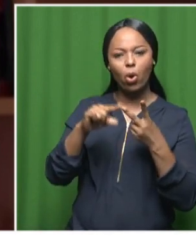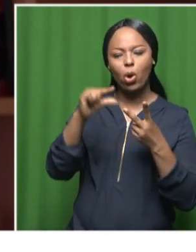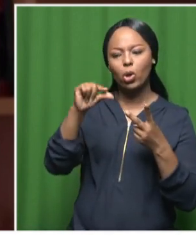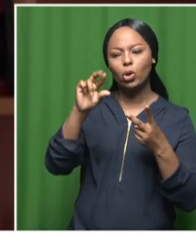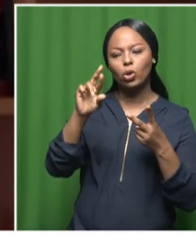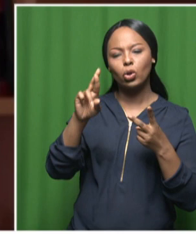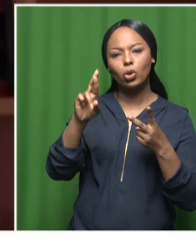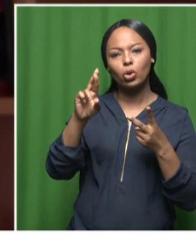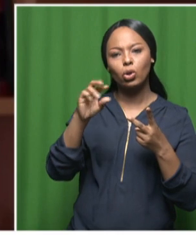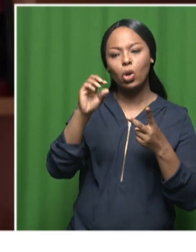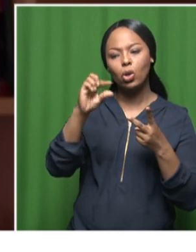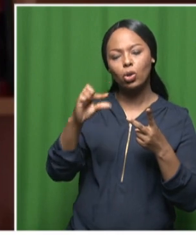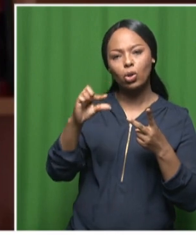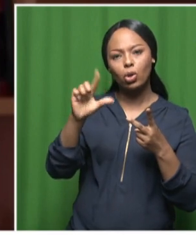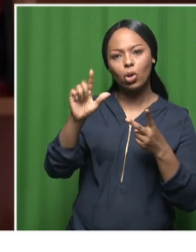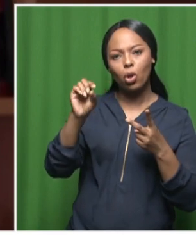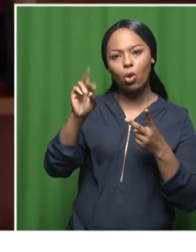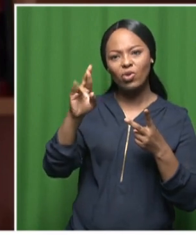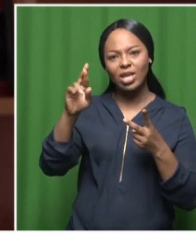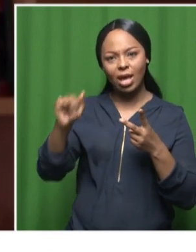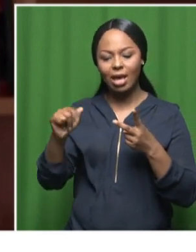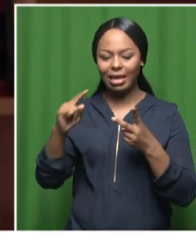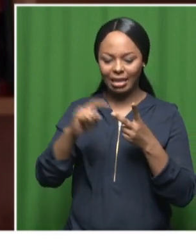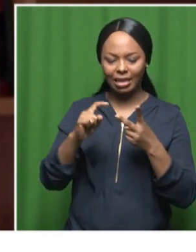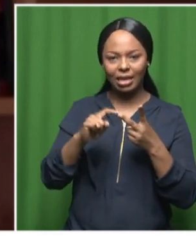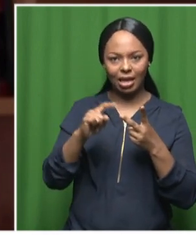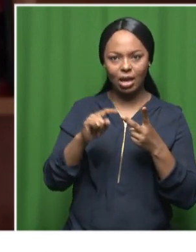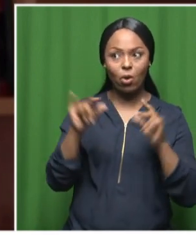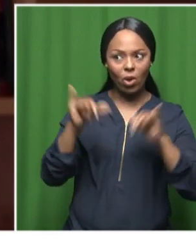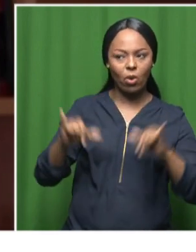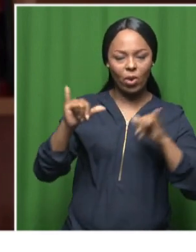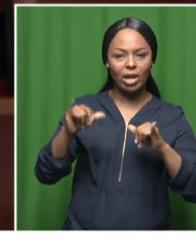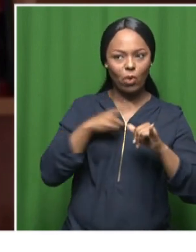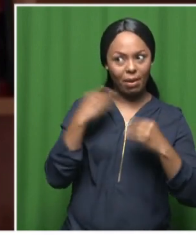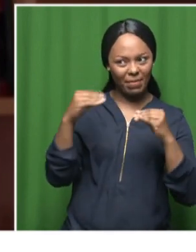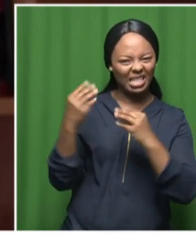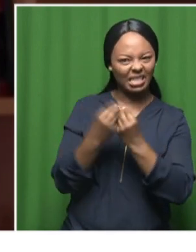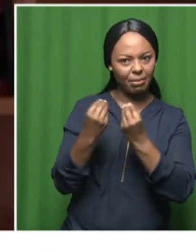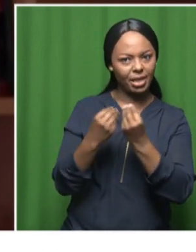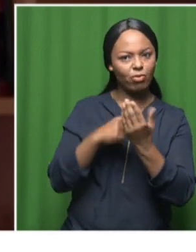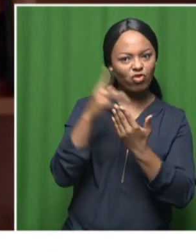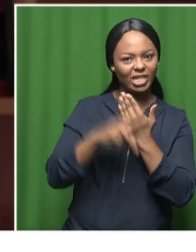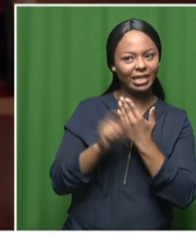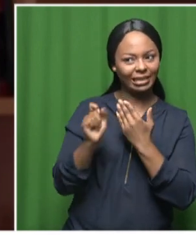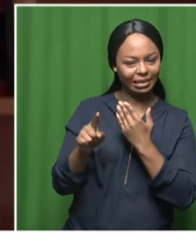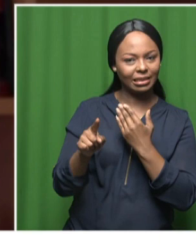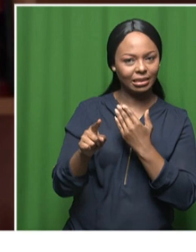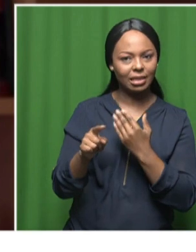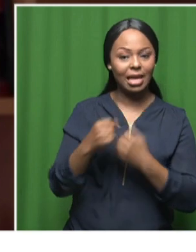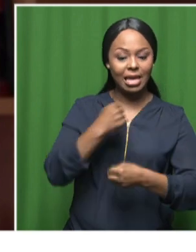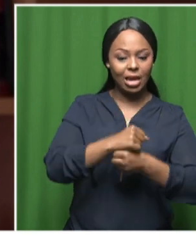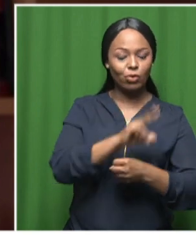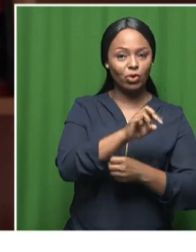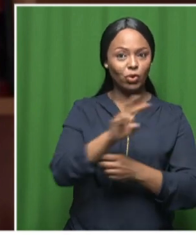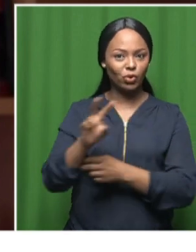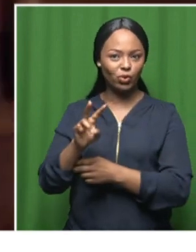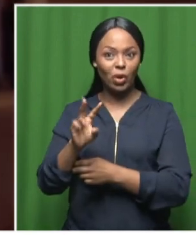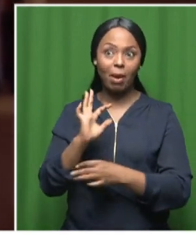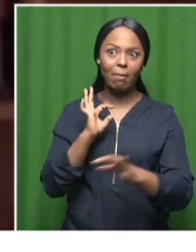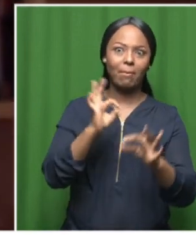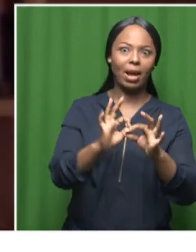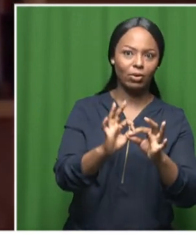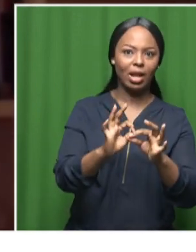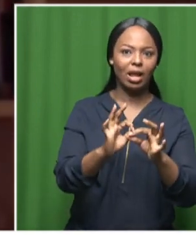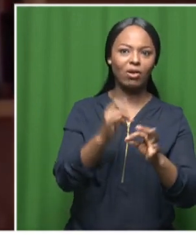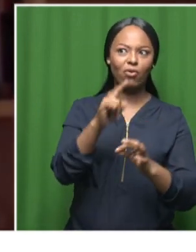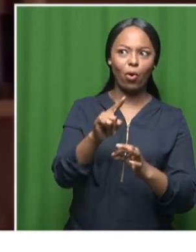be releasing as well. We're waiting for those releases. So maybe 2022 was not particularly,